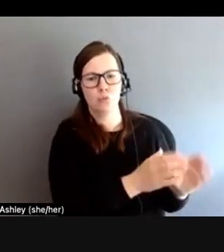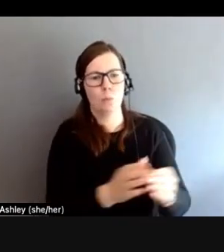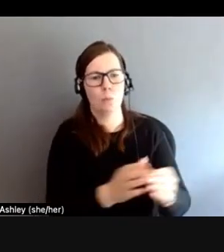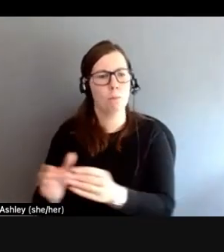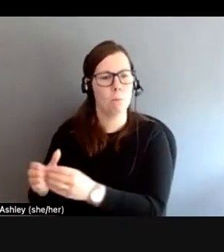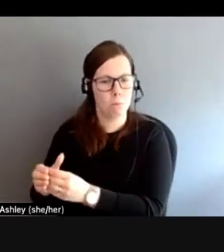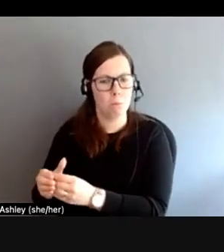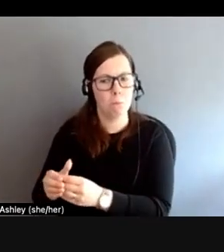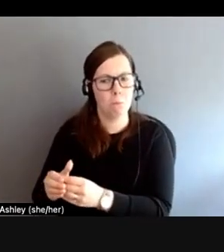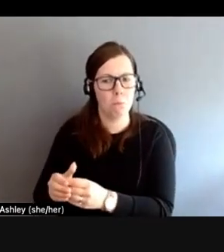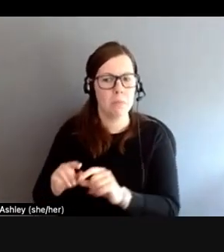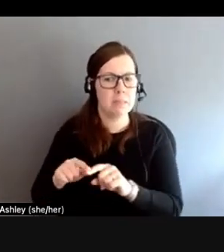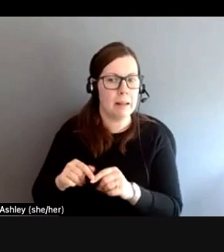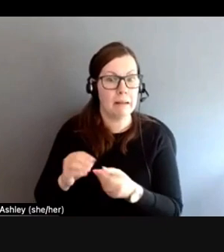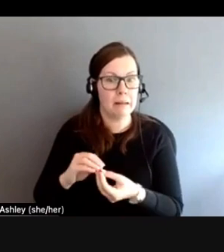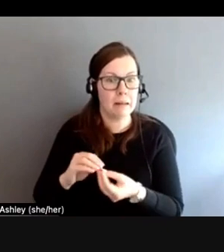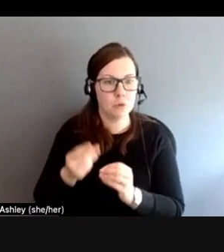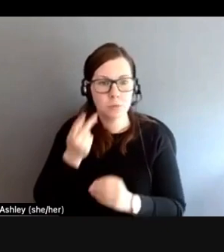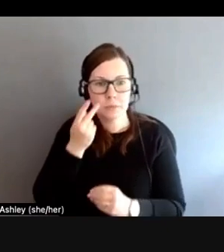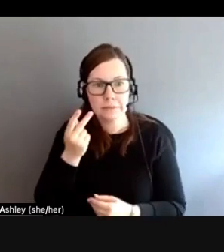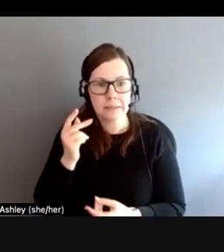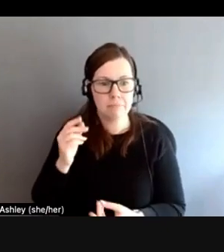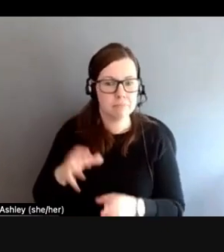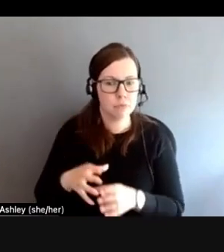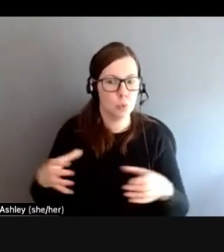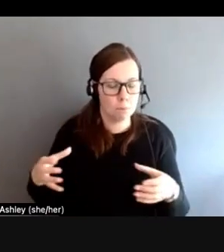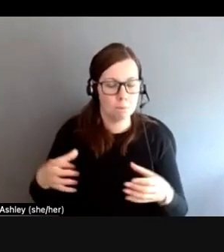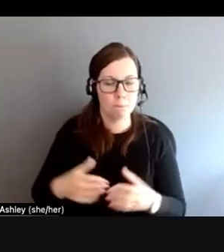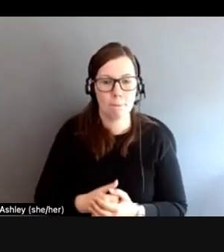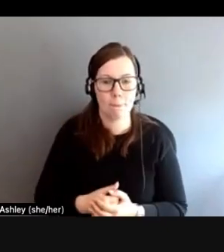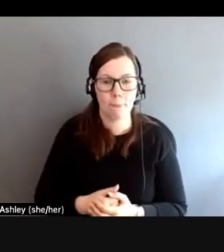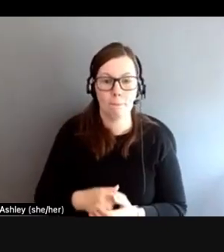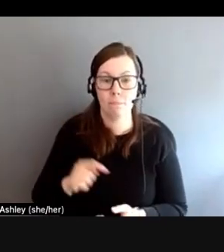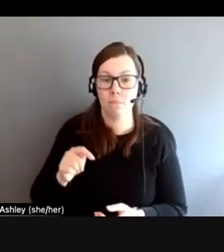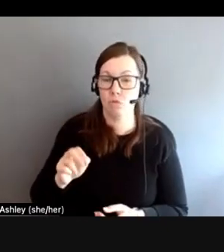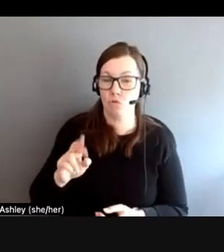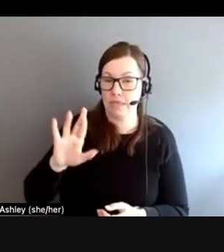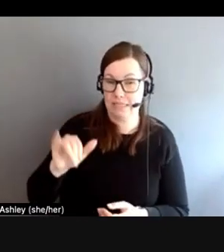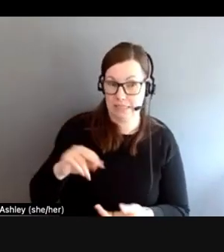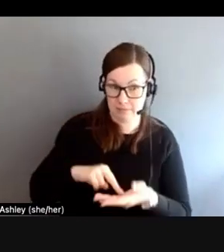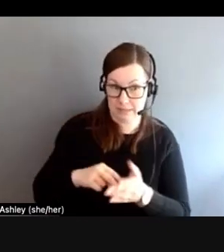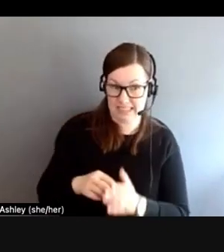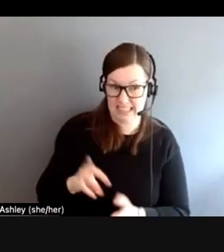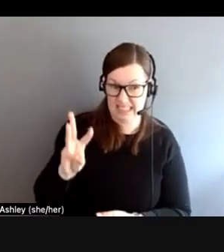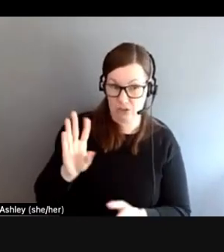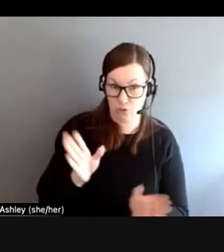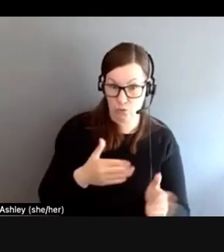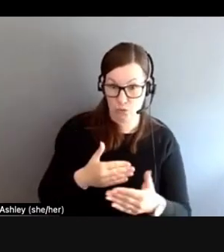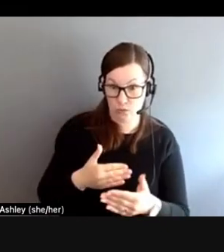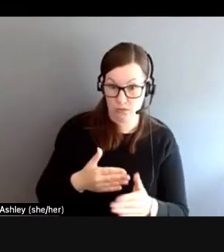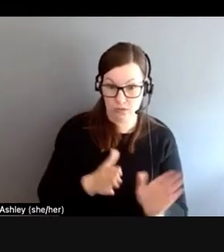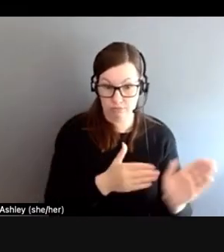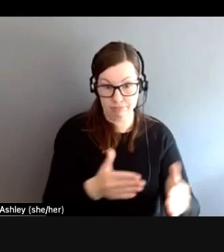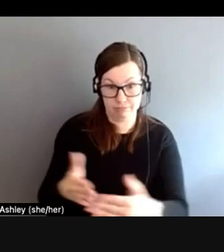start. Okay, so yeah. I'll try 6 rooms. Yeah, I'm just watching the numbers.